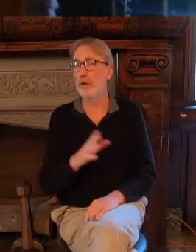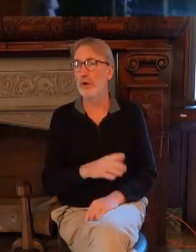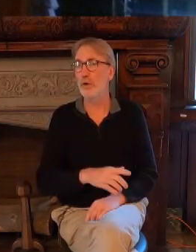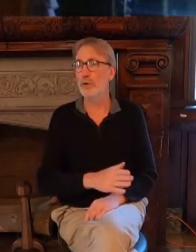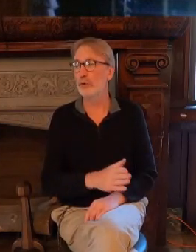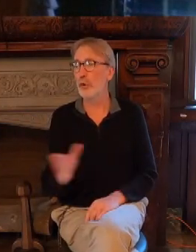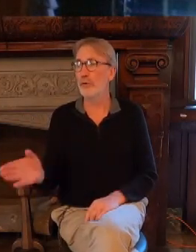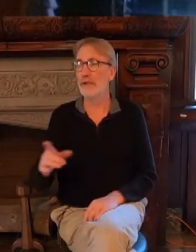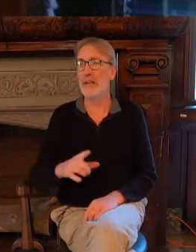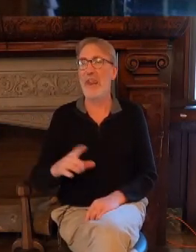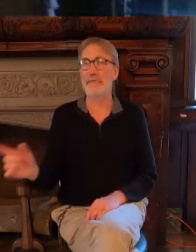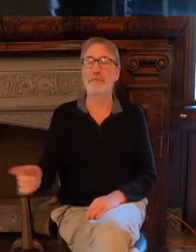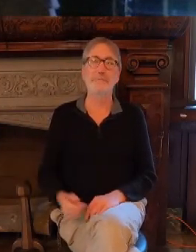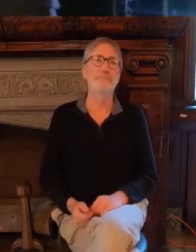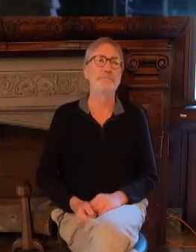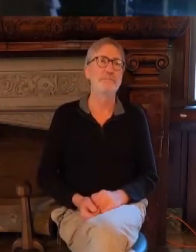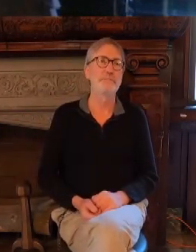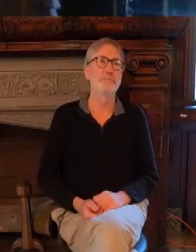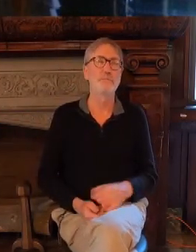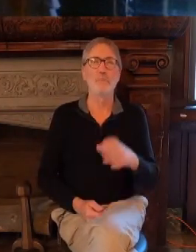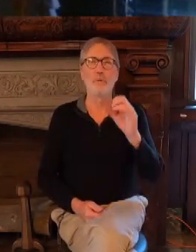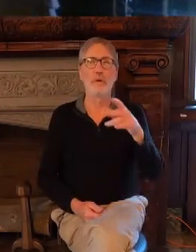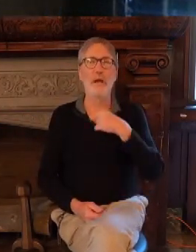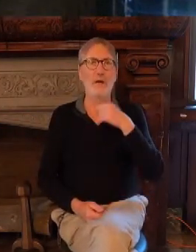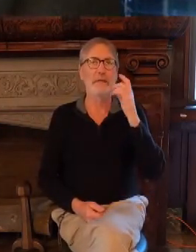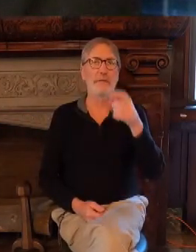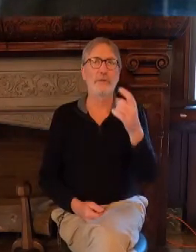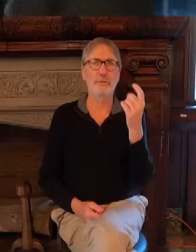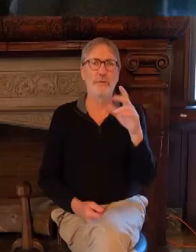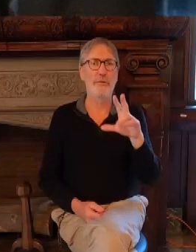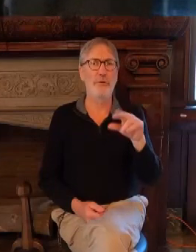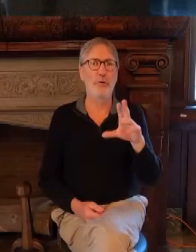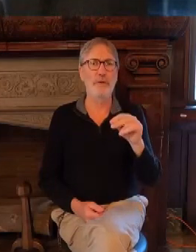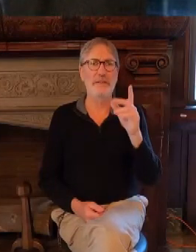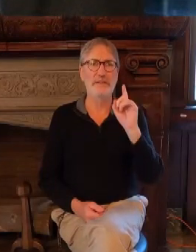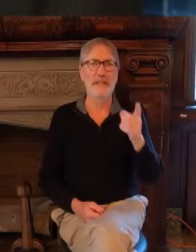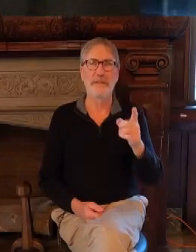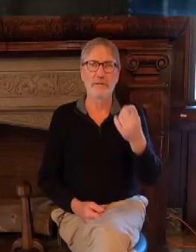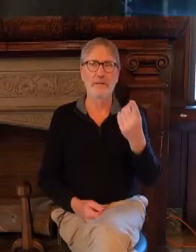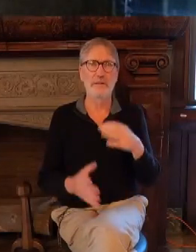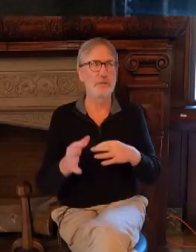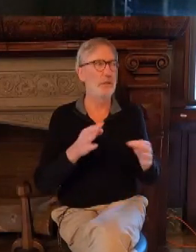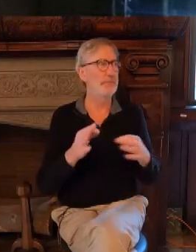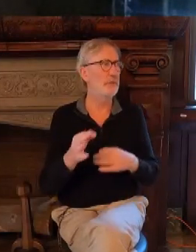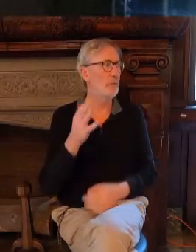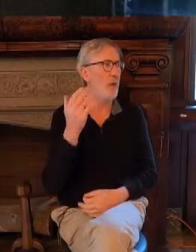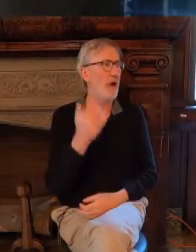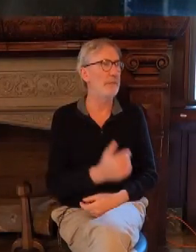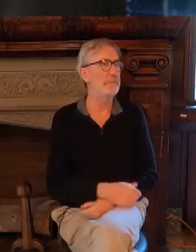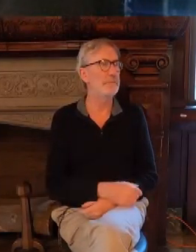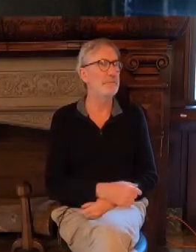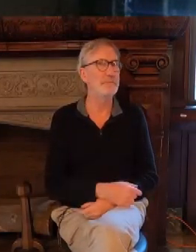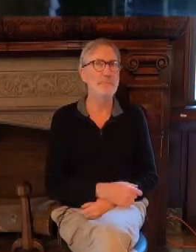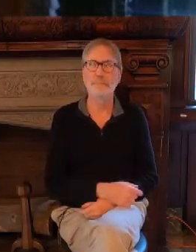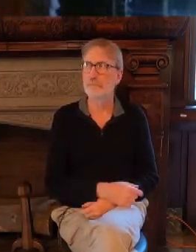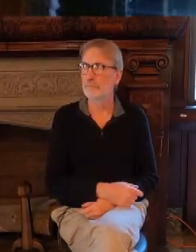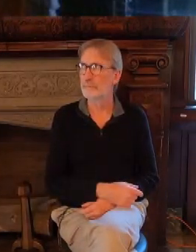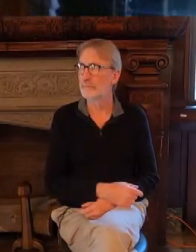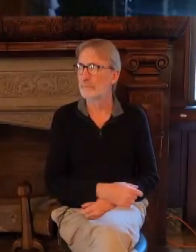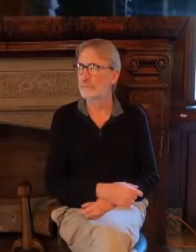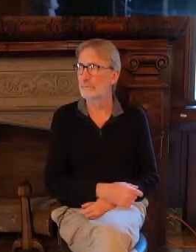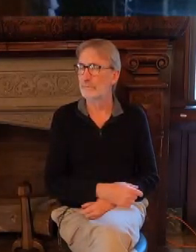So I can give a quick 30-second discussion in terms of the reasoning behind that. The primary reason would